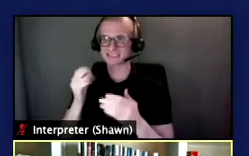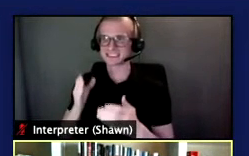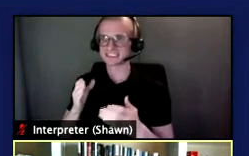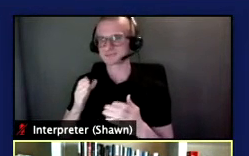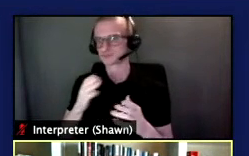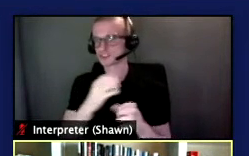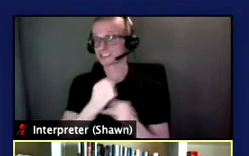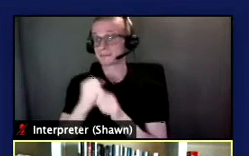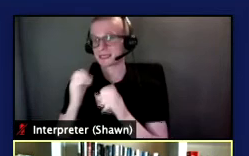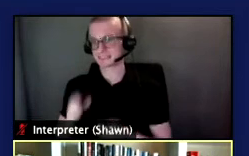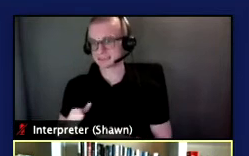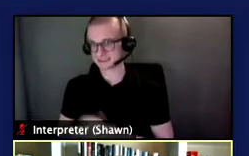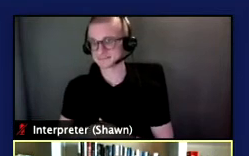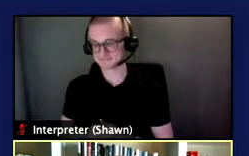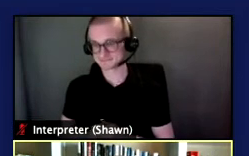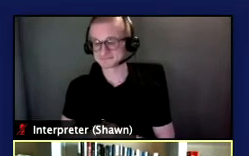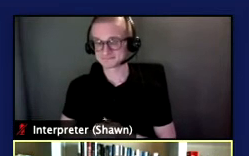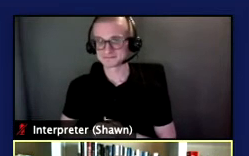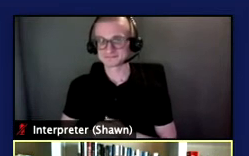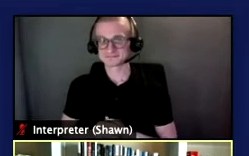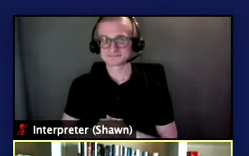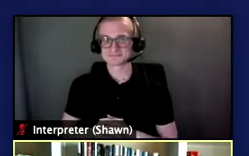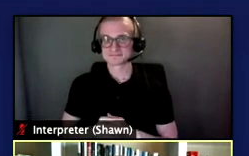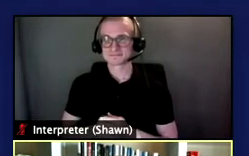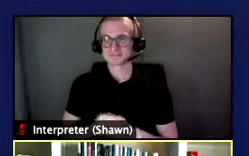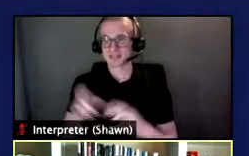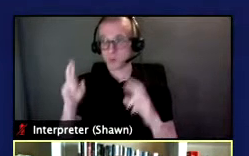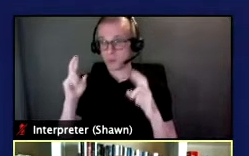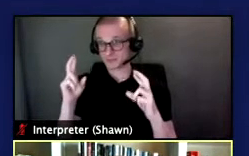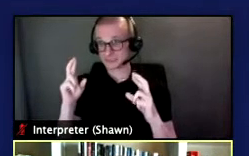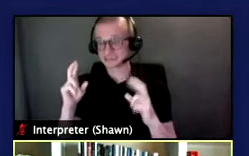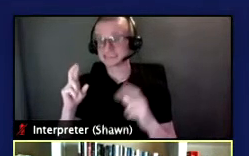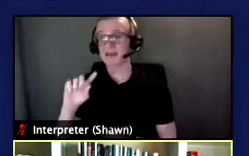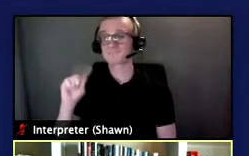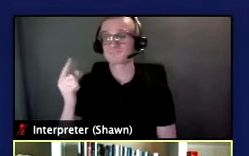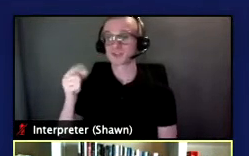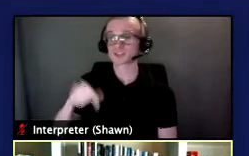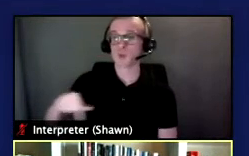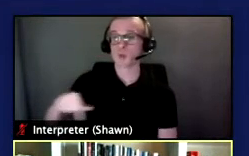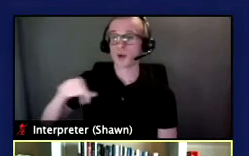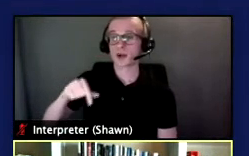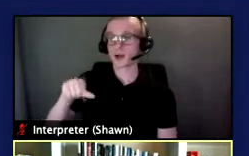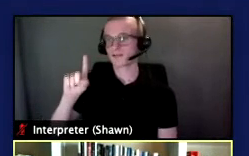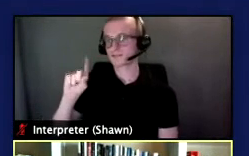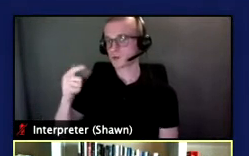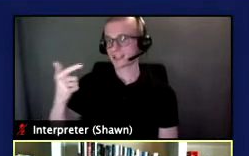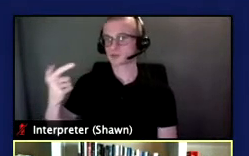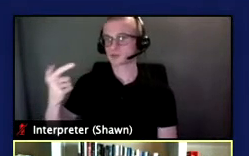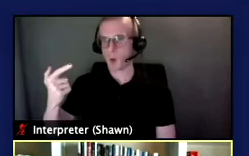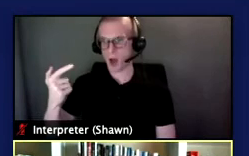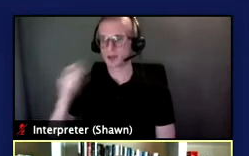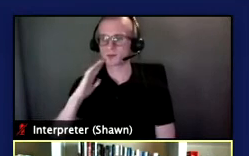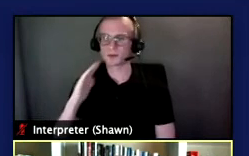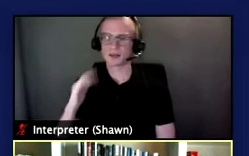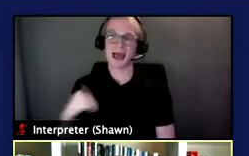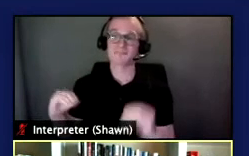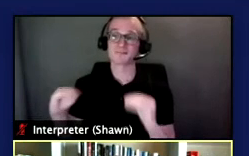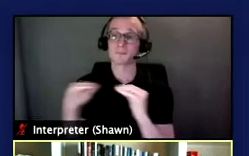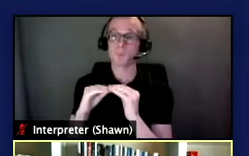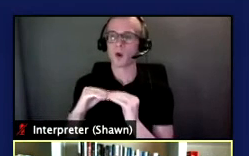we'll look to the first quarter of 2021 for larger numbers of doses coming into the